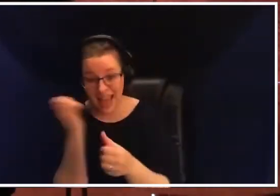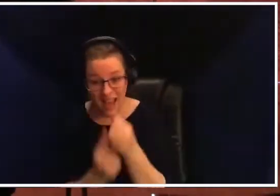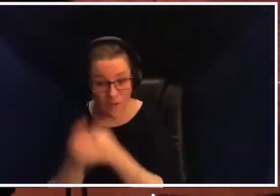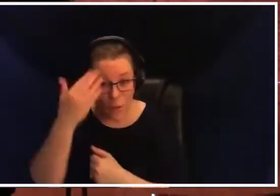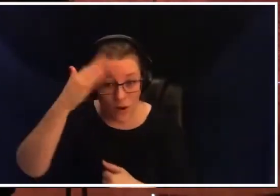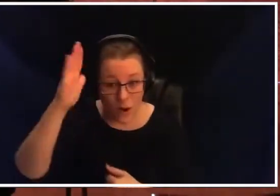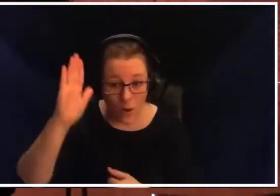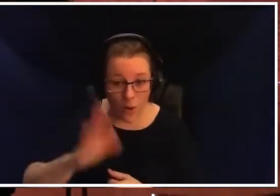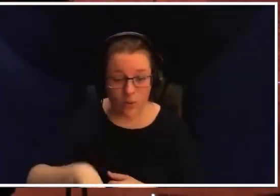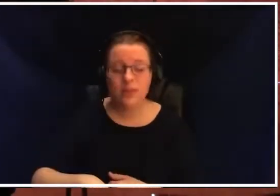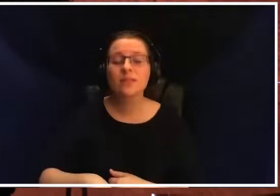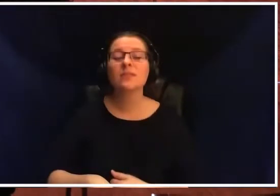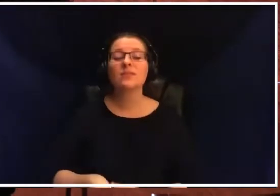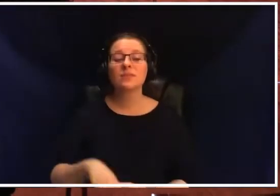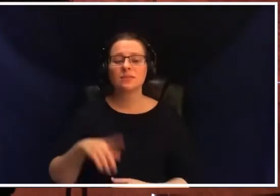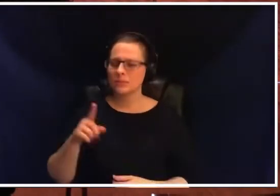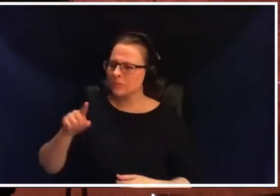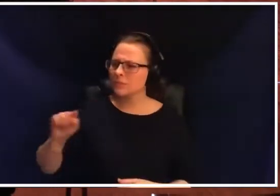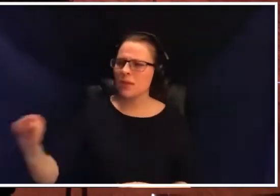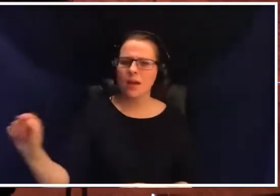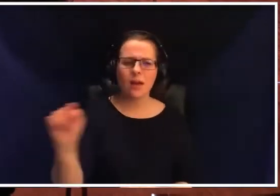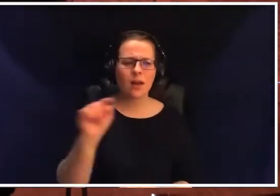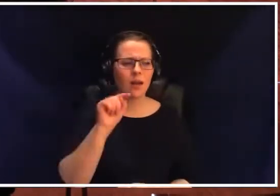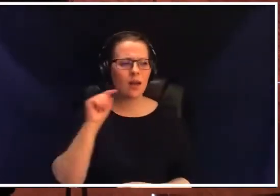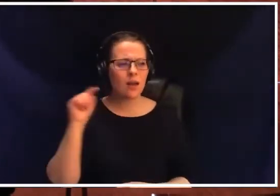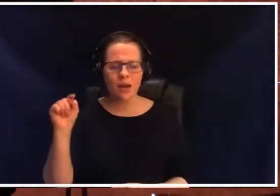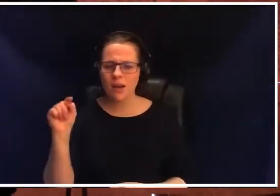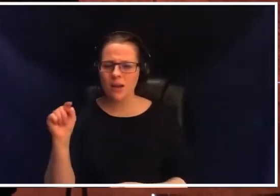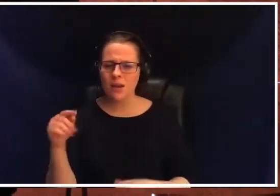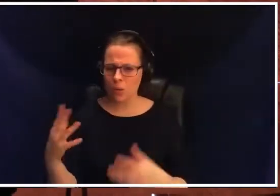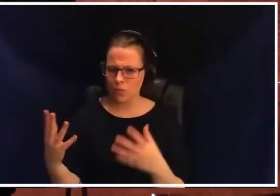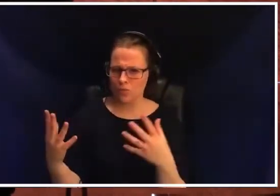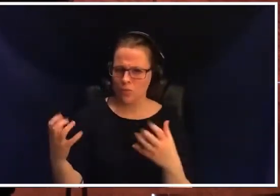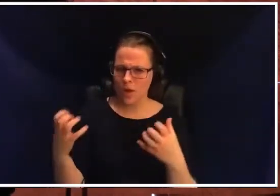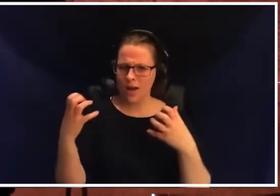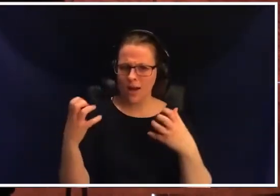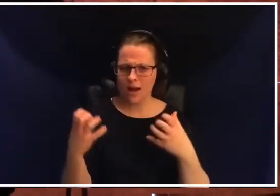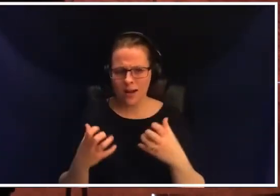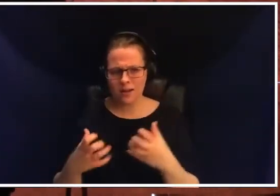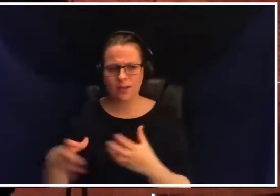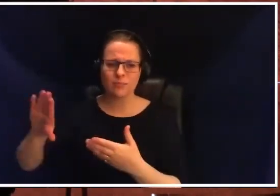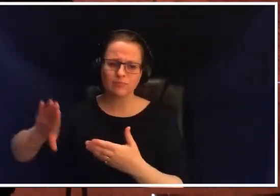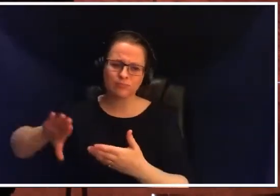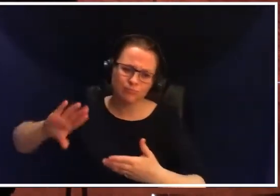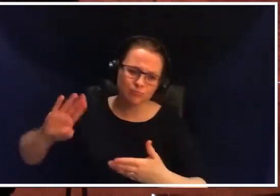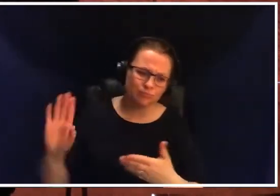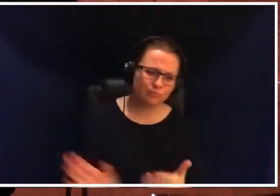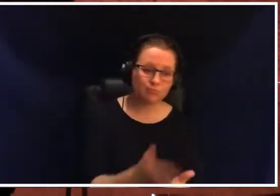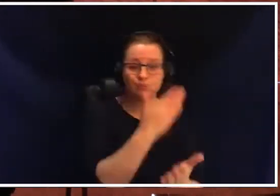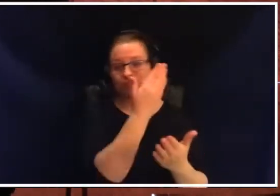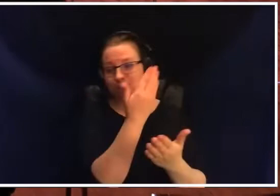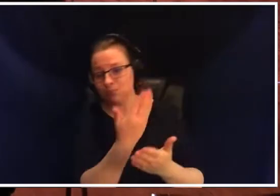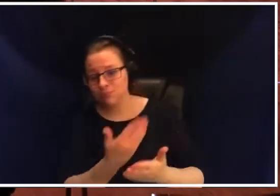all suppose what they want to suppose when they hear oom-pa-pa.